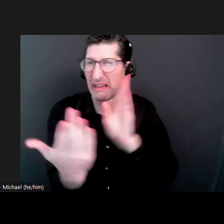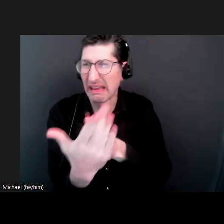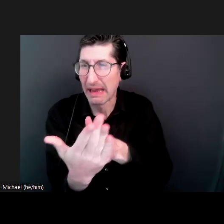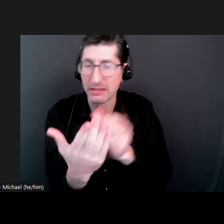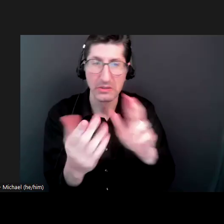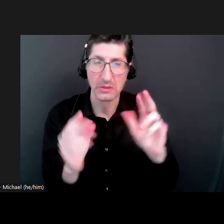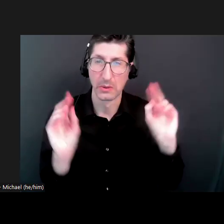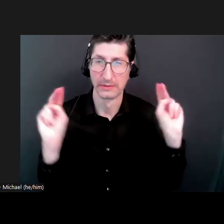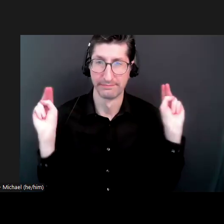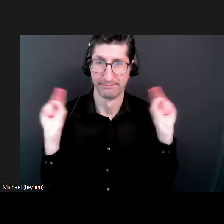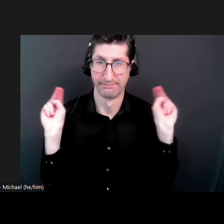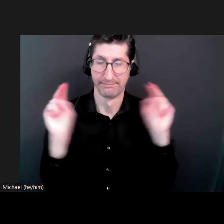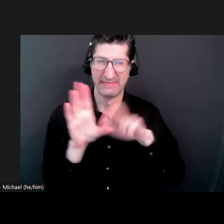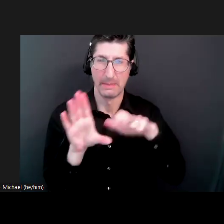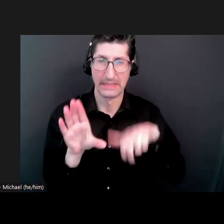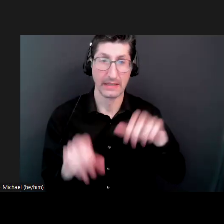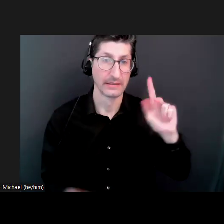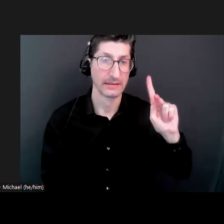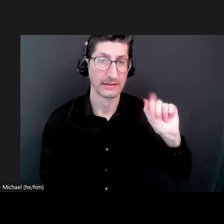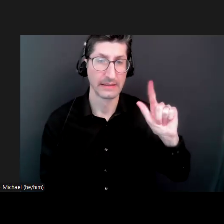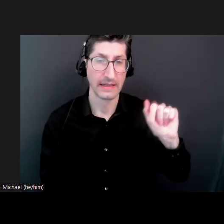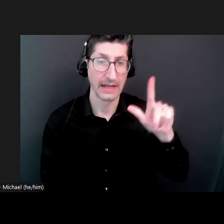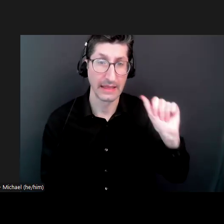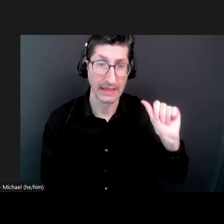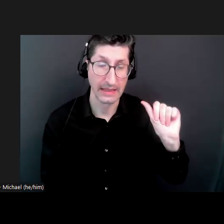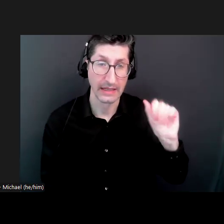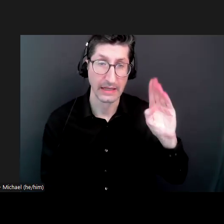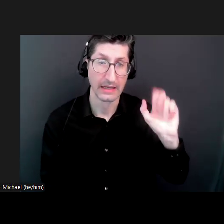of the minutes. So Kalila Barnett,